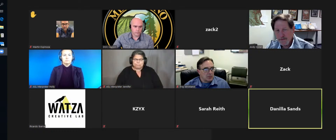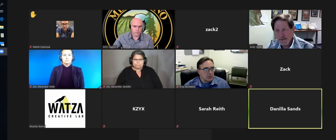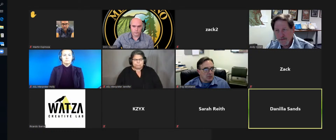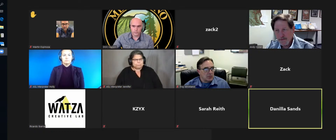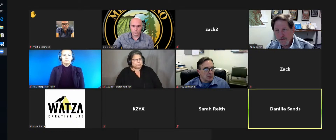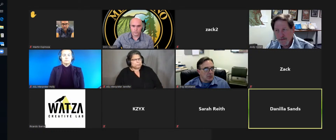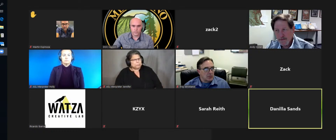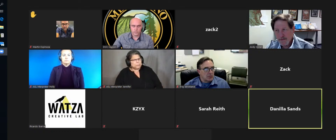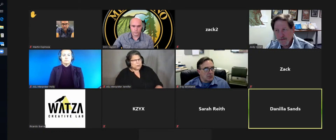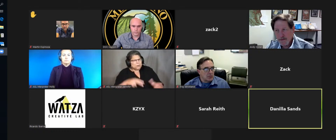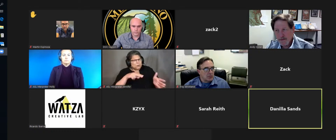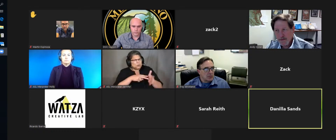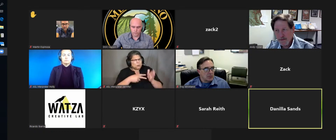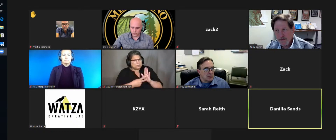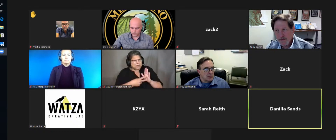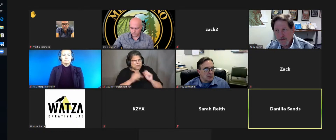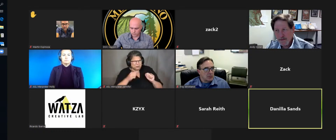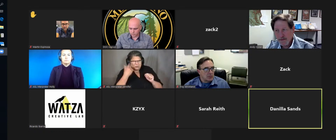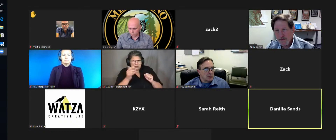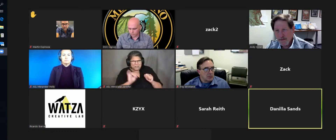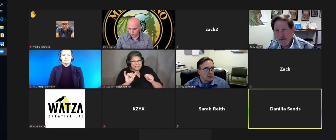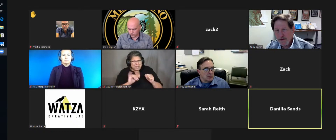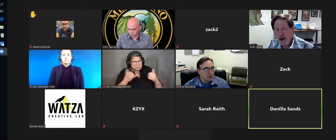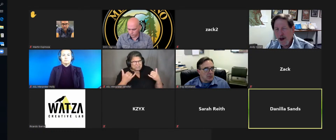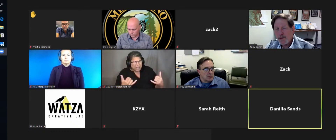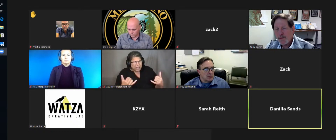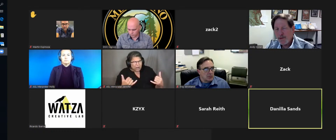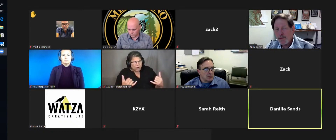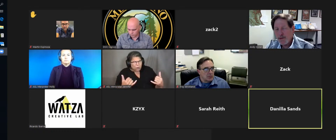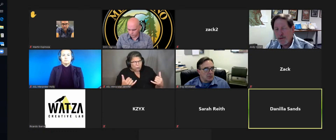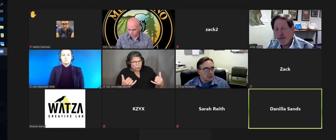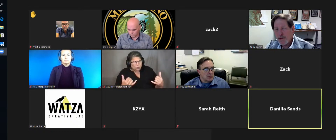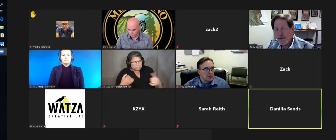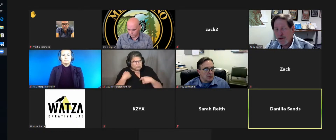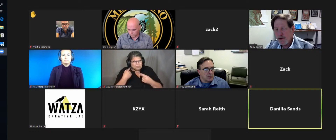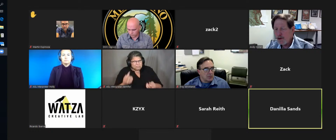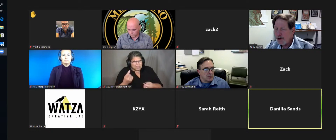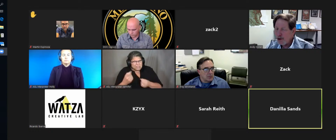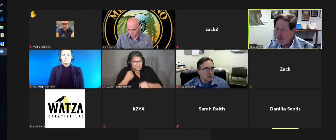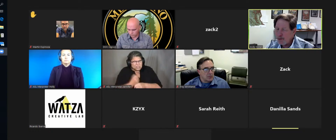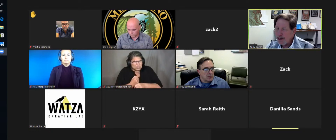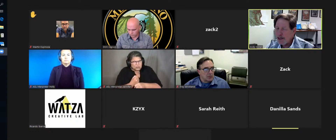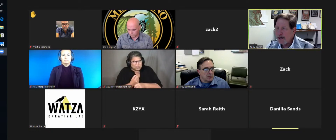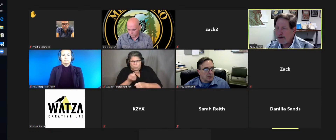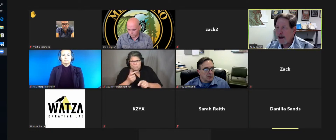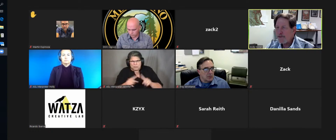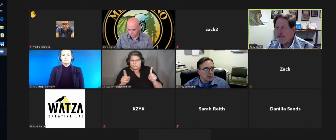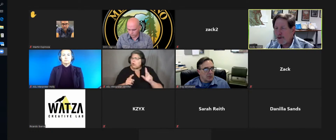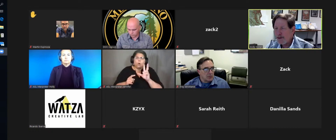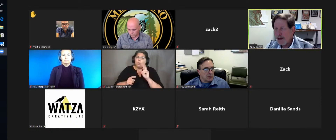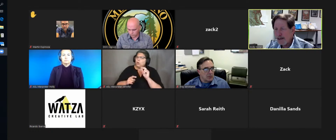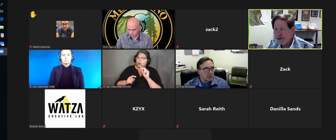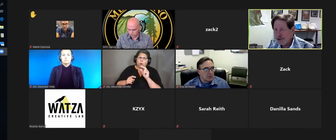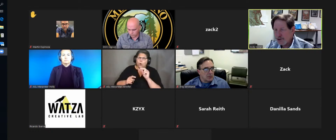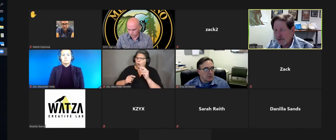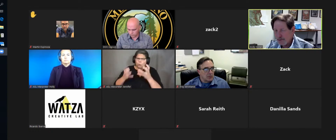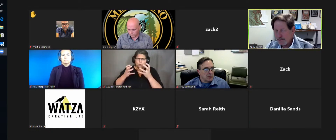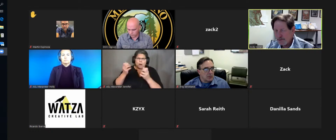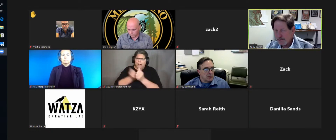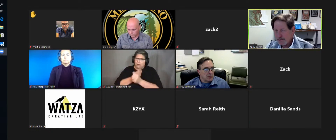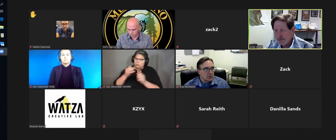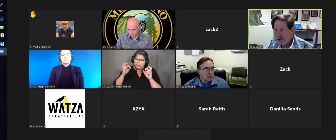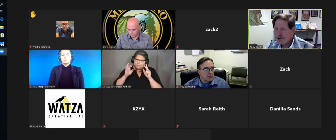So you're saying it could look similar to this year or a little bit different? No, we want to get everyone back to